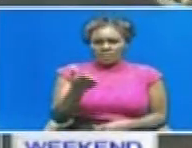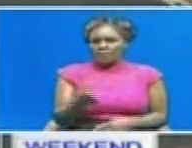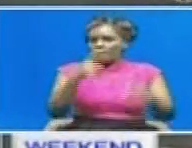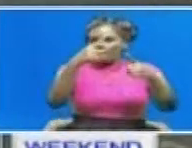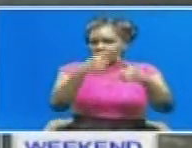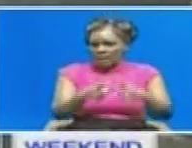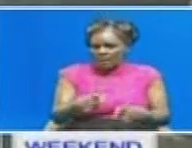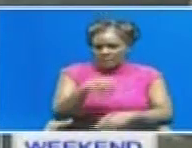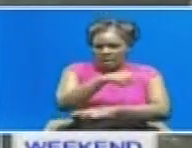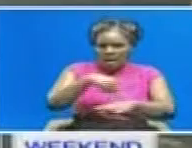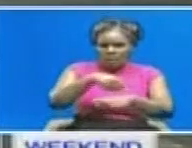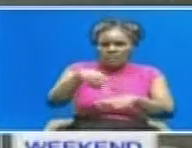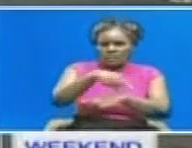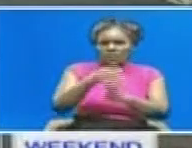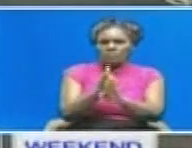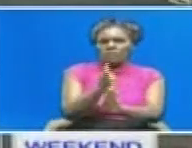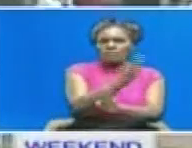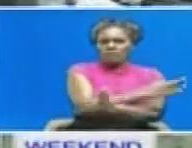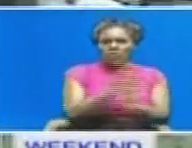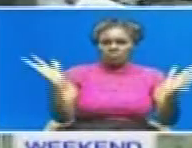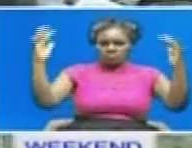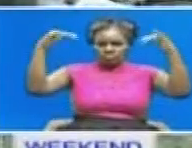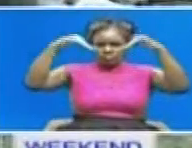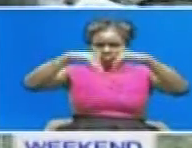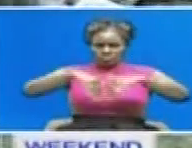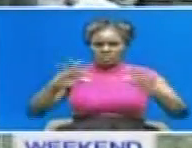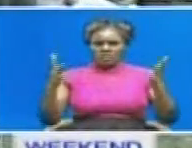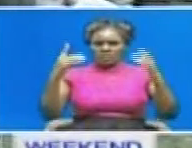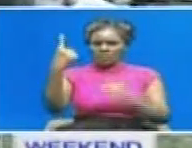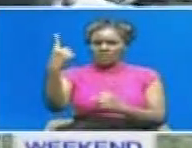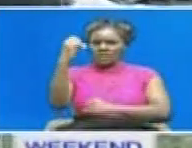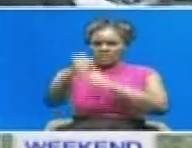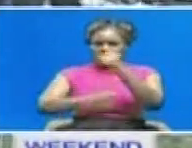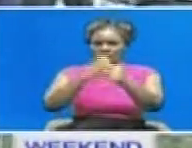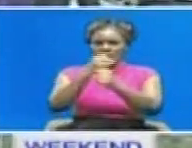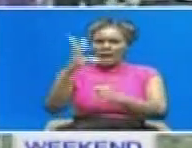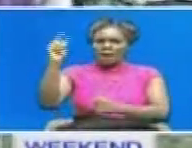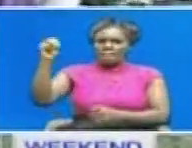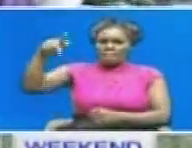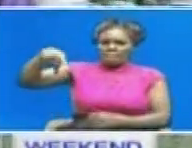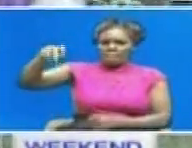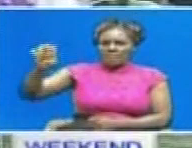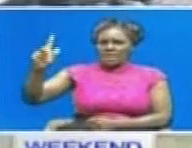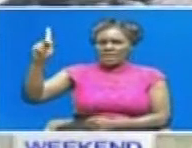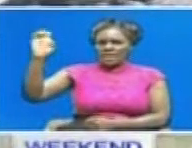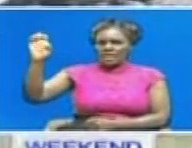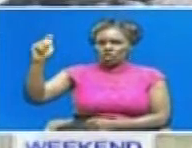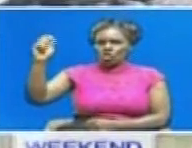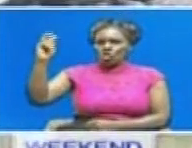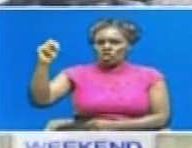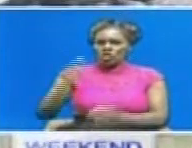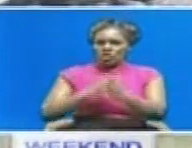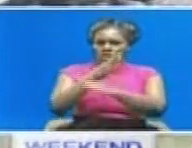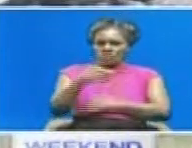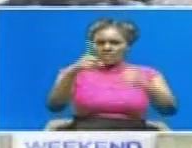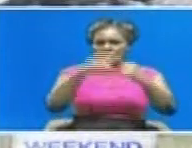But that was just hours before residents of Lamu congregated to mark the first anniversary of the Mpeketoni attack, where more than 60 people were